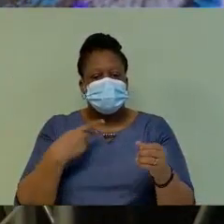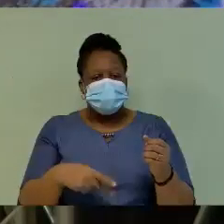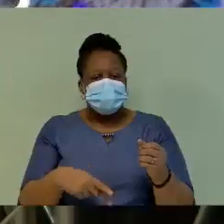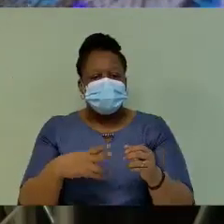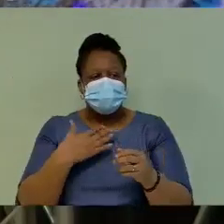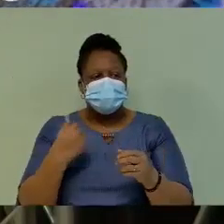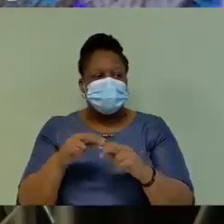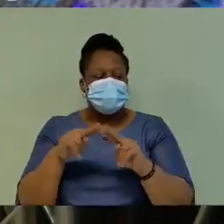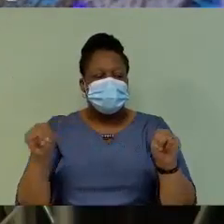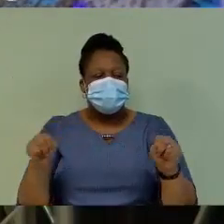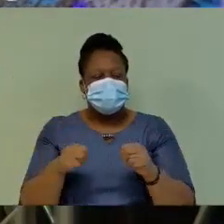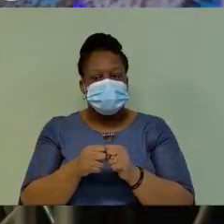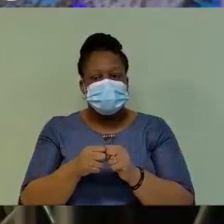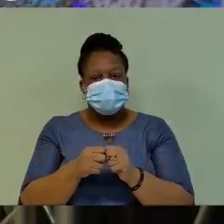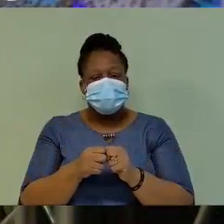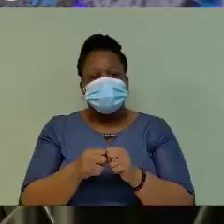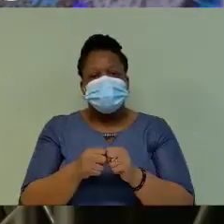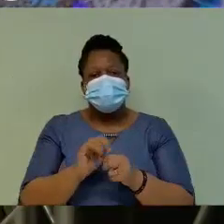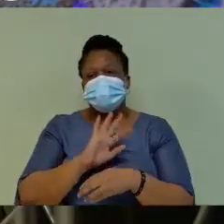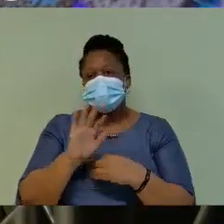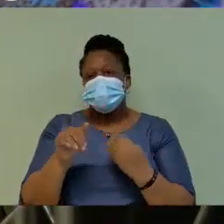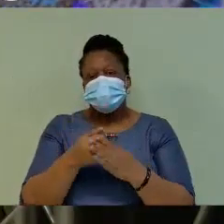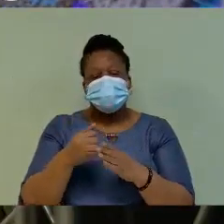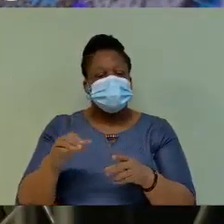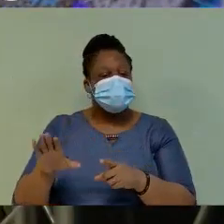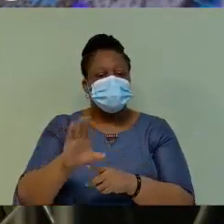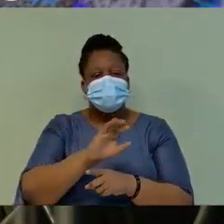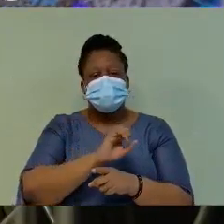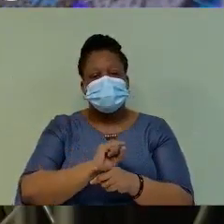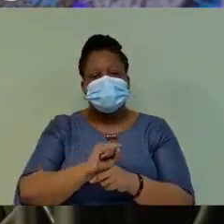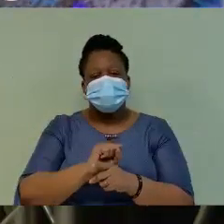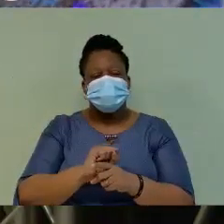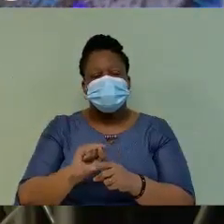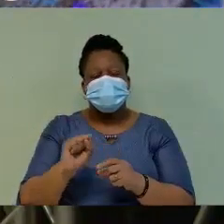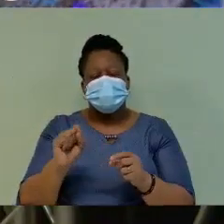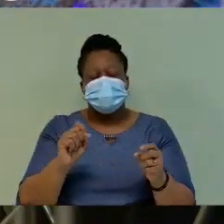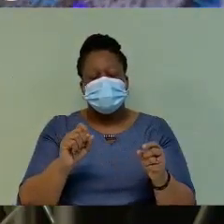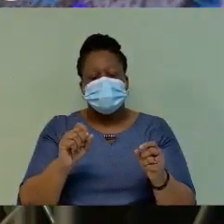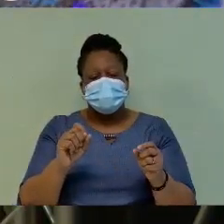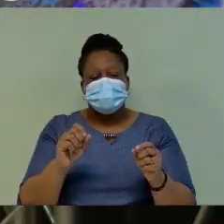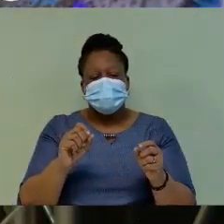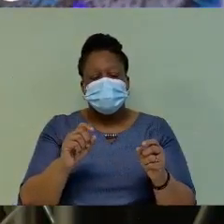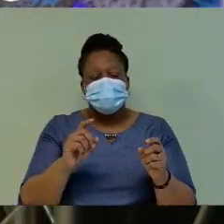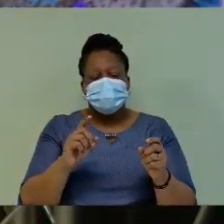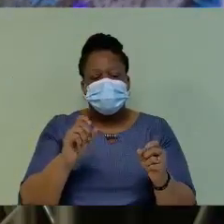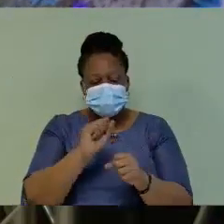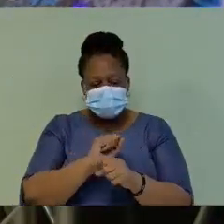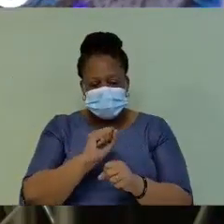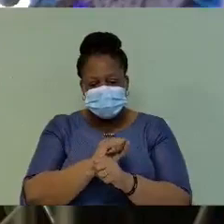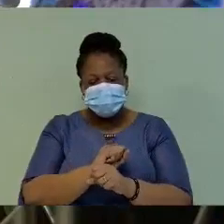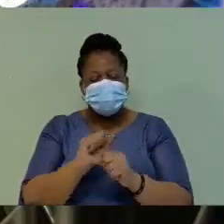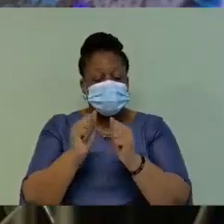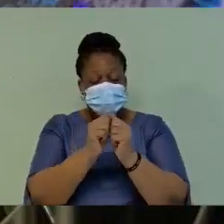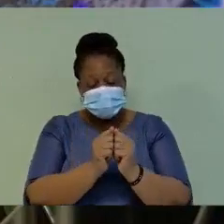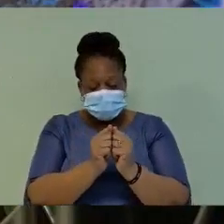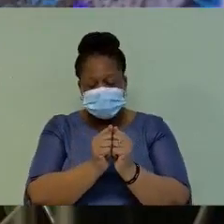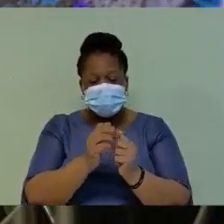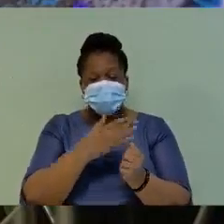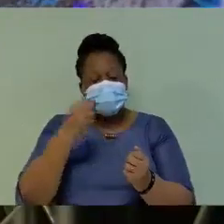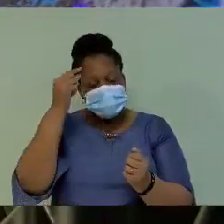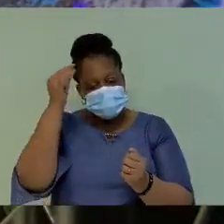Nevis, an all of society approach and all of government approach. Those